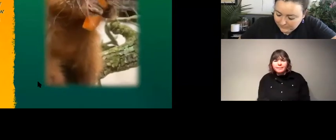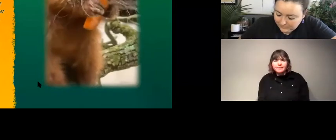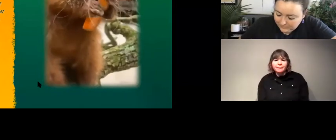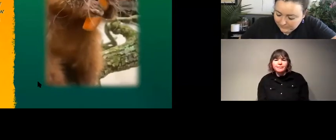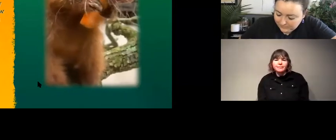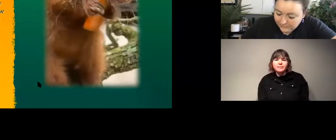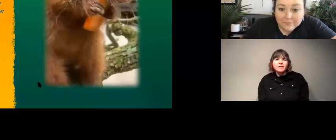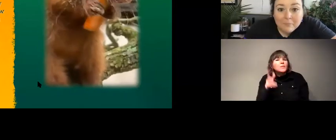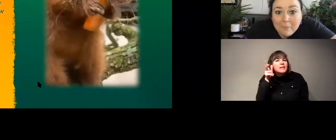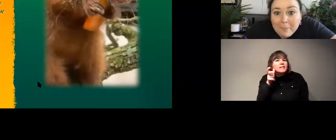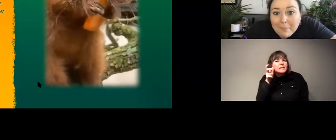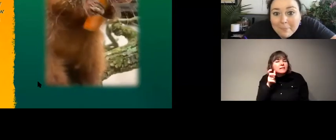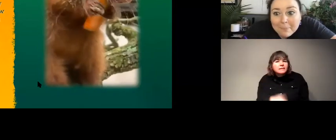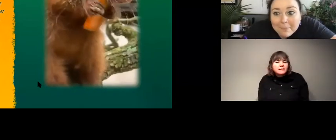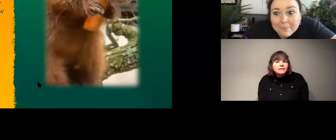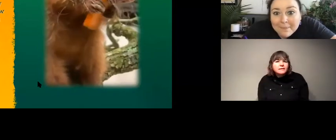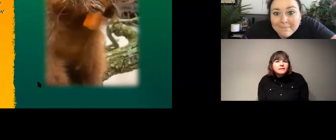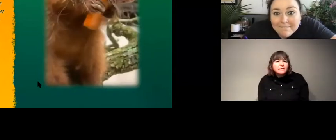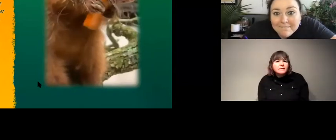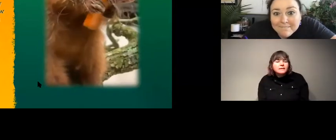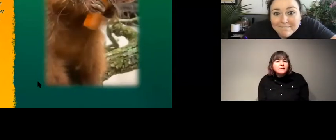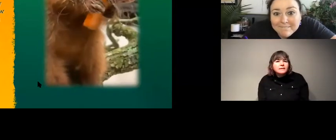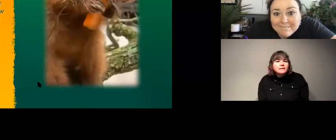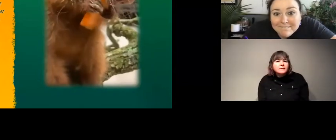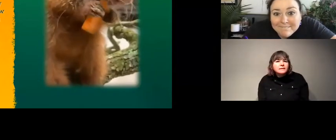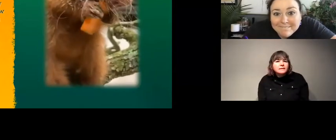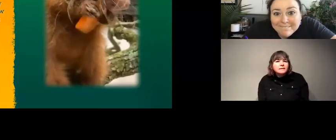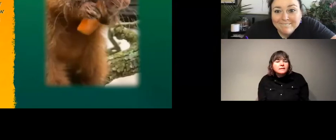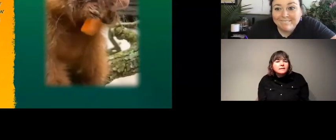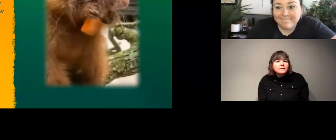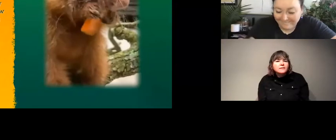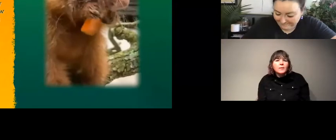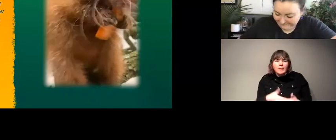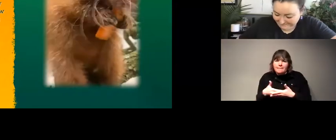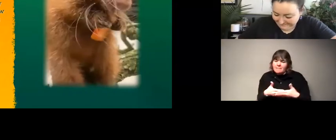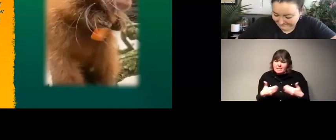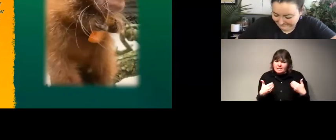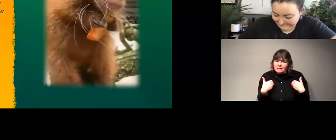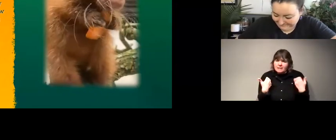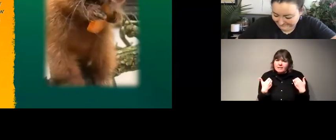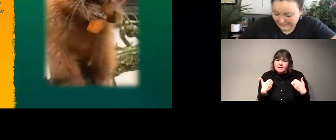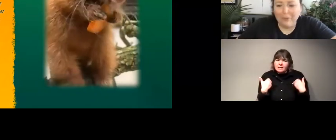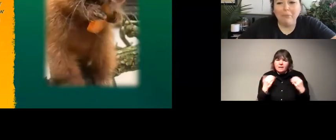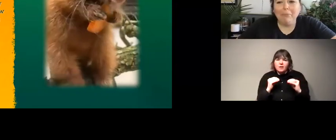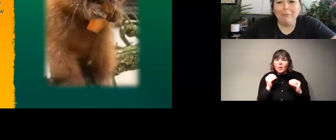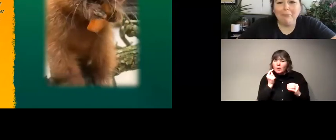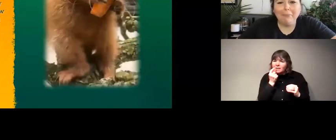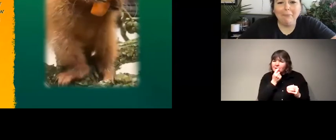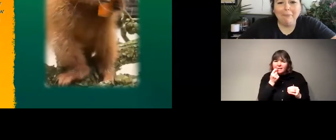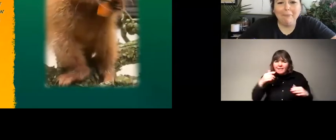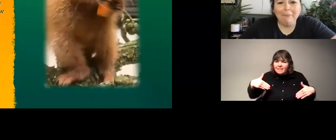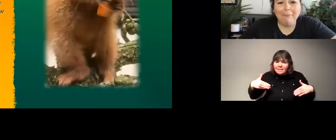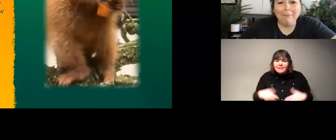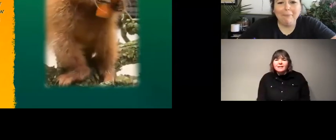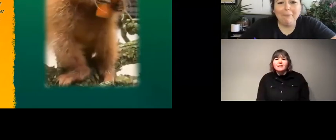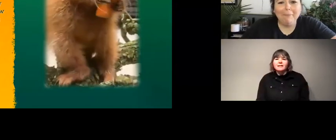Now, if you listen closely, you can hear a little. So this baby is so young that it actually doesn't have its teeth growing in. So it's